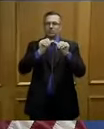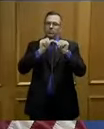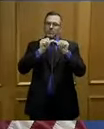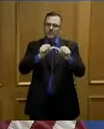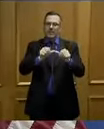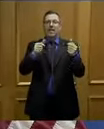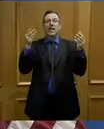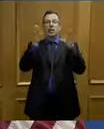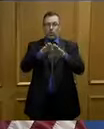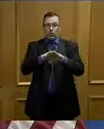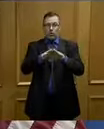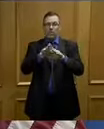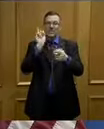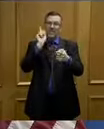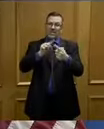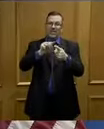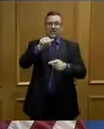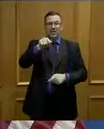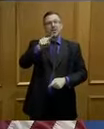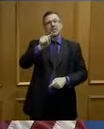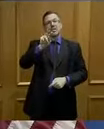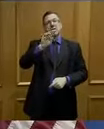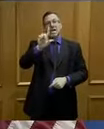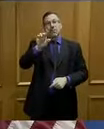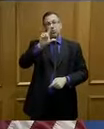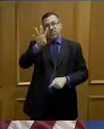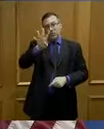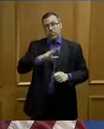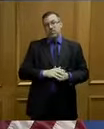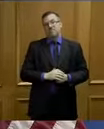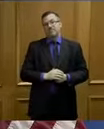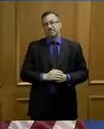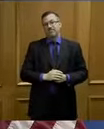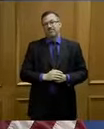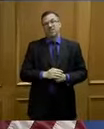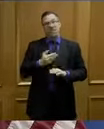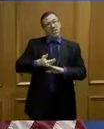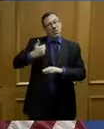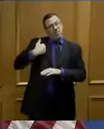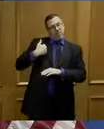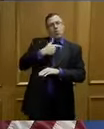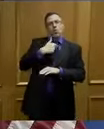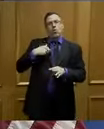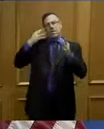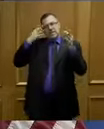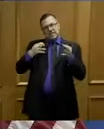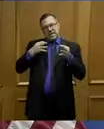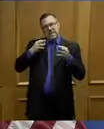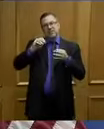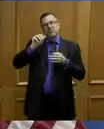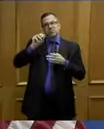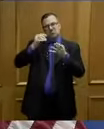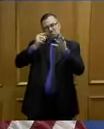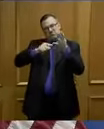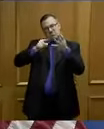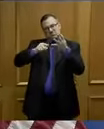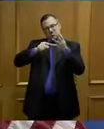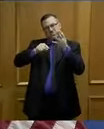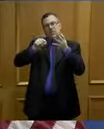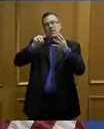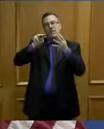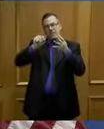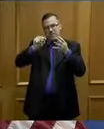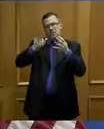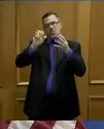closed now until April the 24th. We originally had a deadline to the end of the month, and we believe that